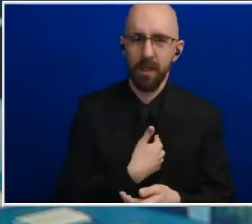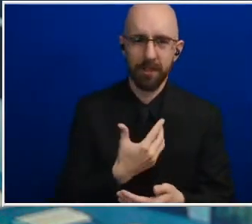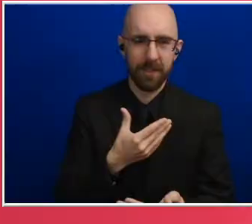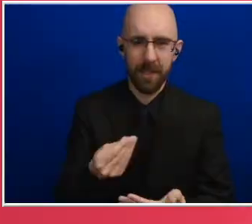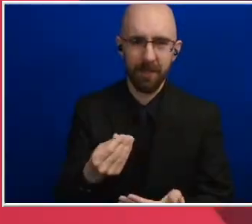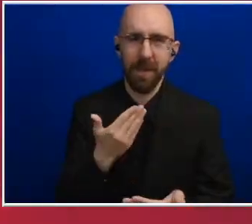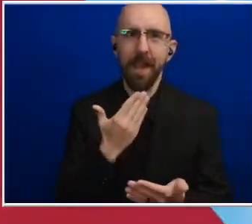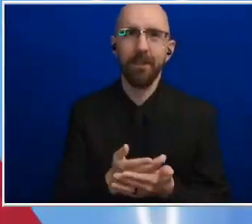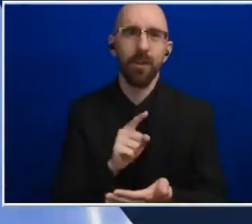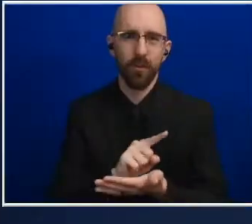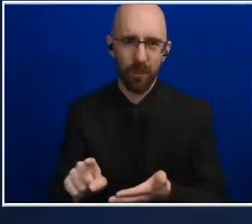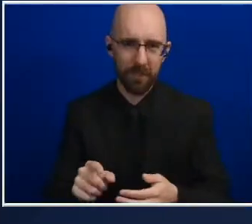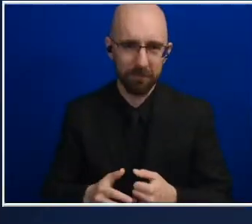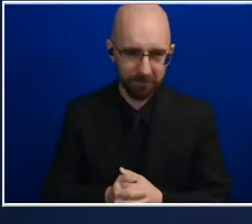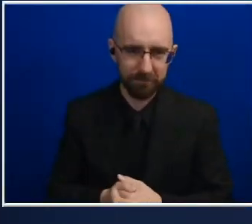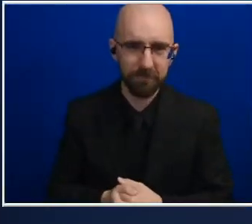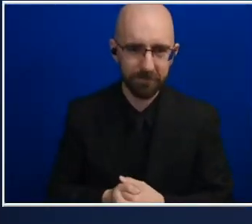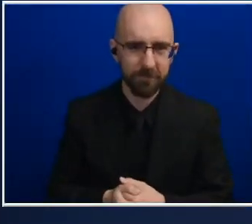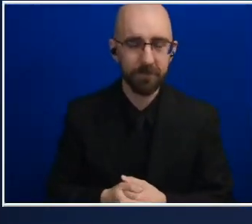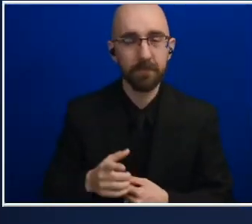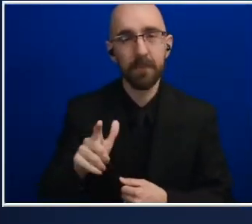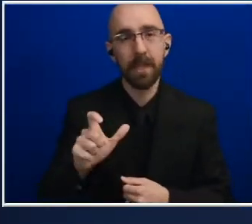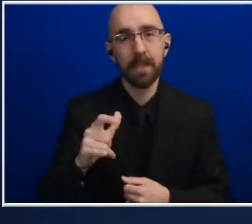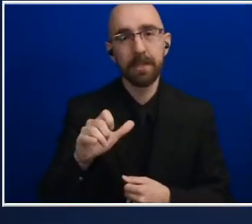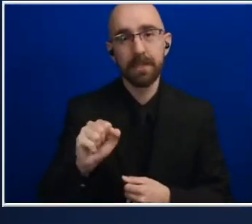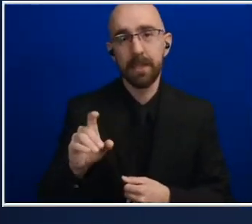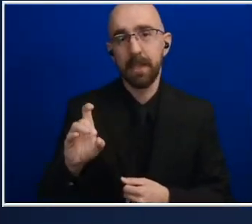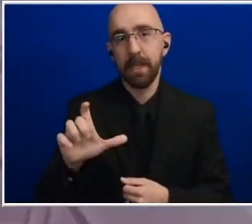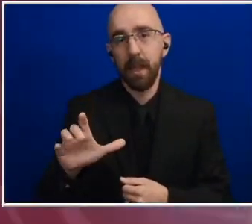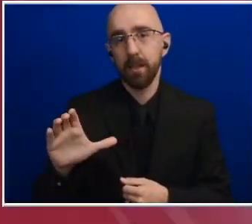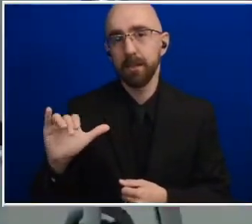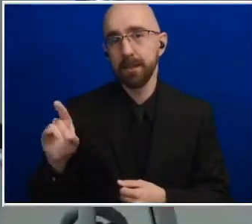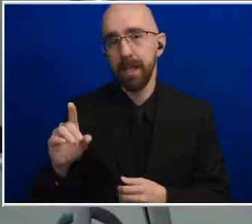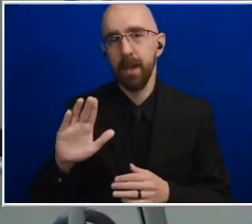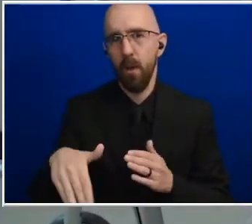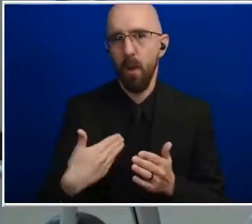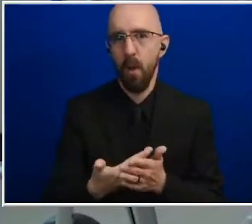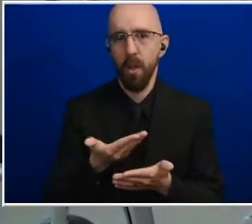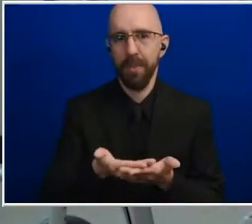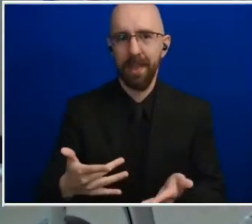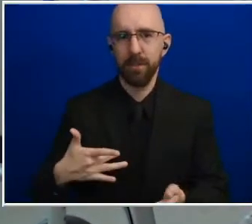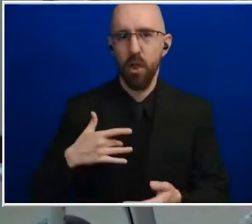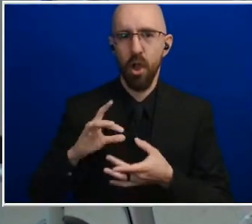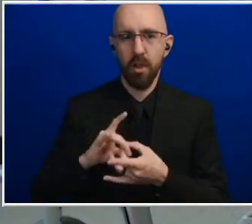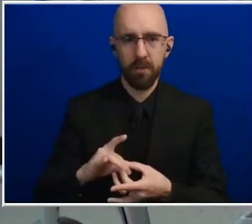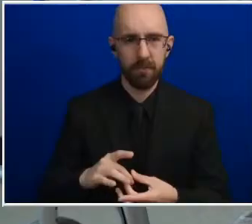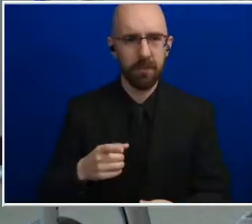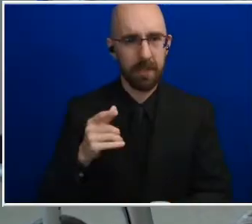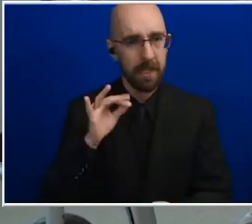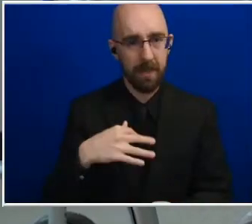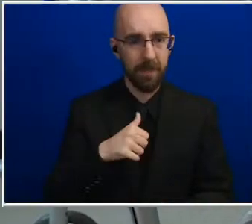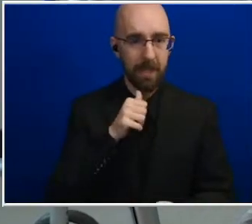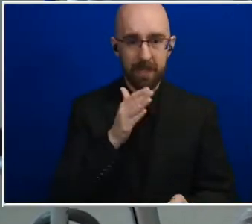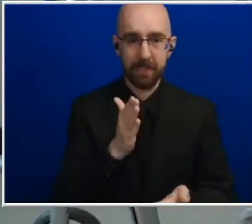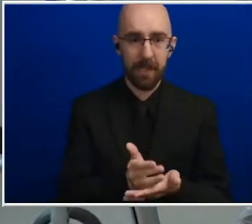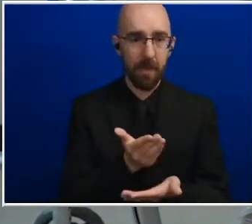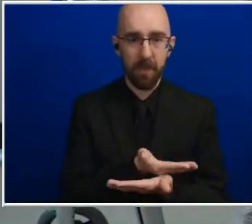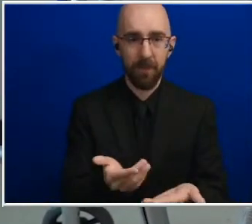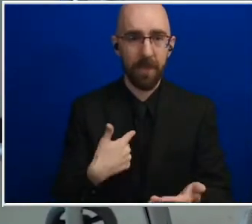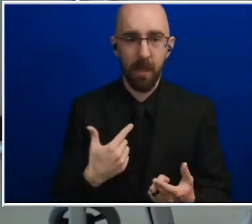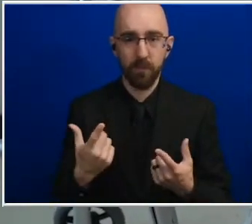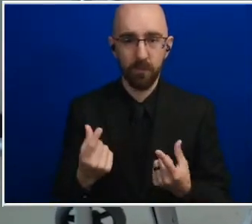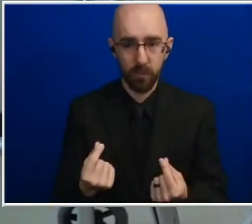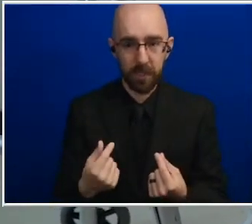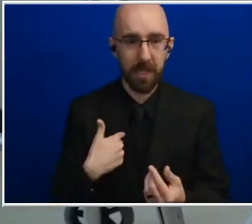folks. I'm Alexis Del Cid on the next All Things Heart. If I didn't stop everything I was doing, I probably would have